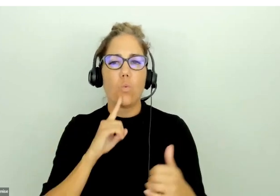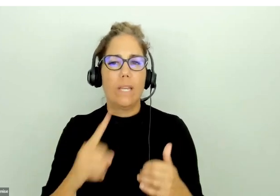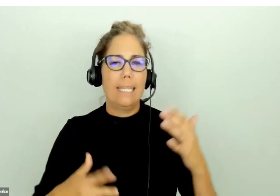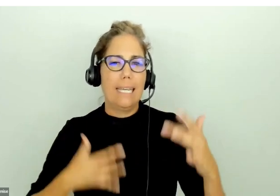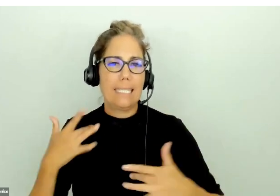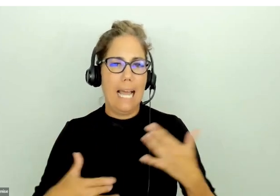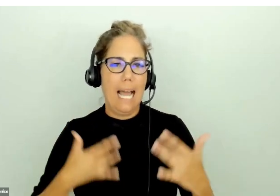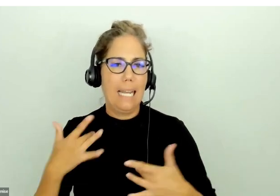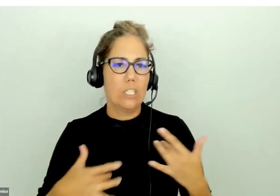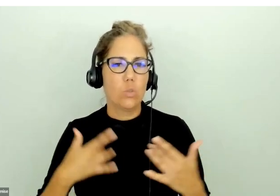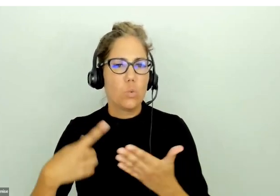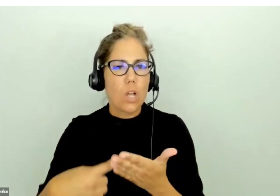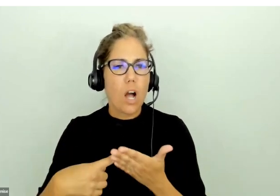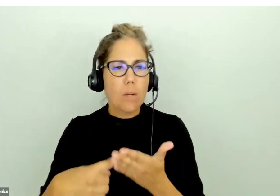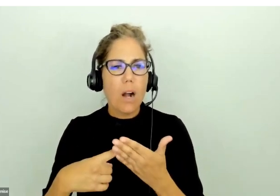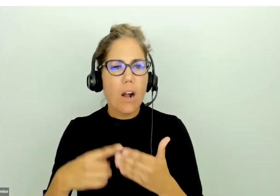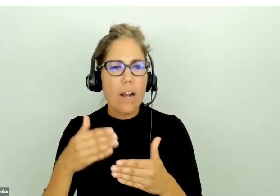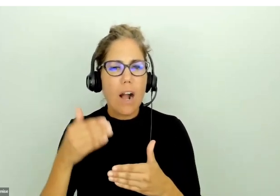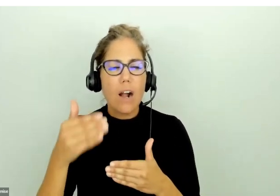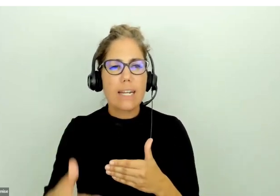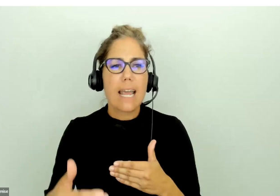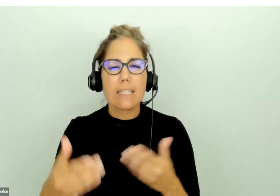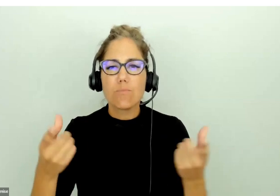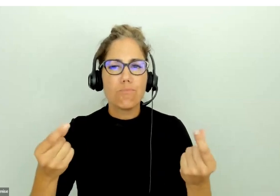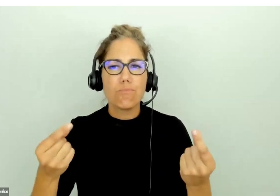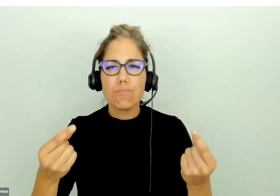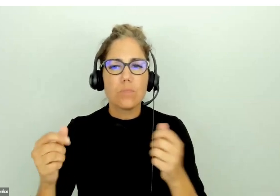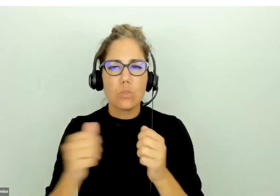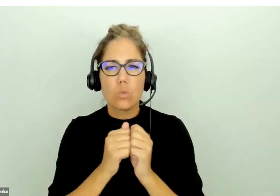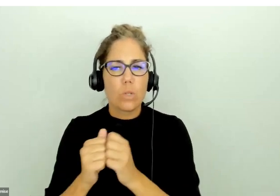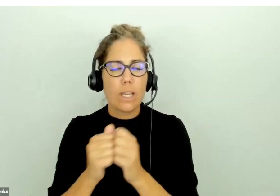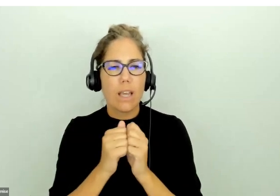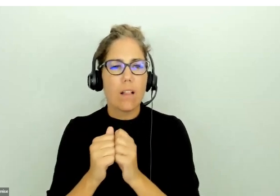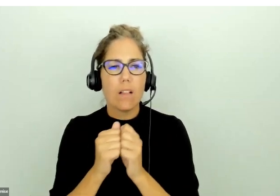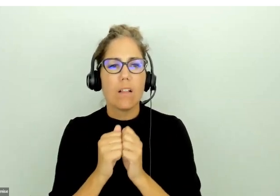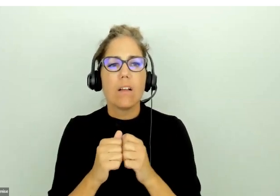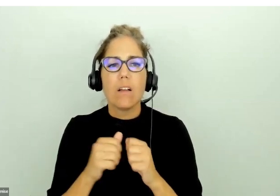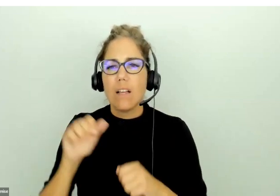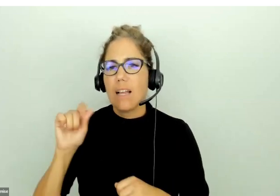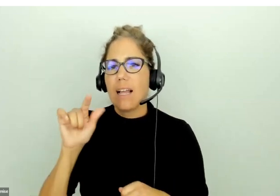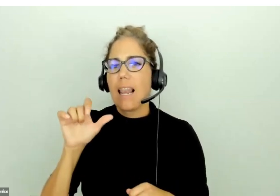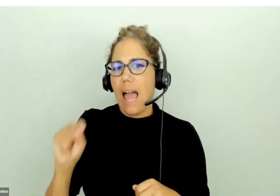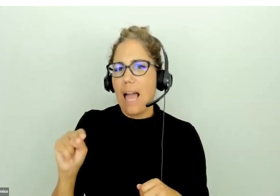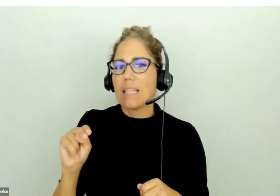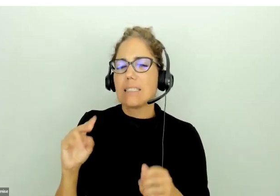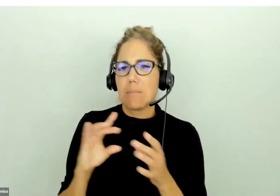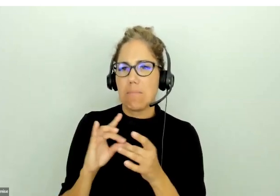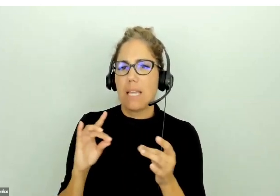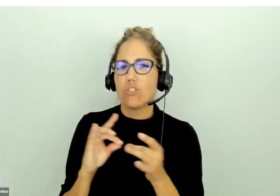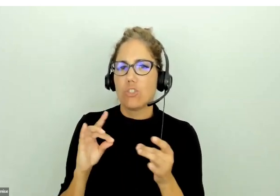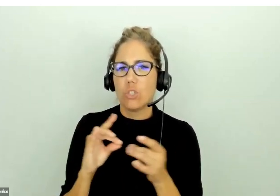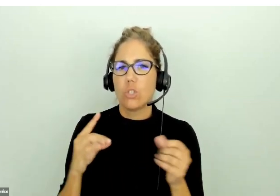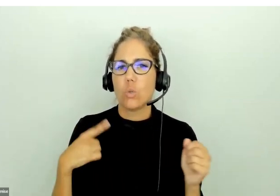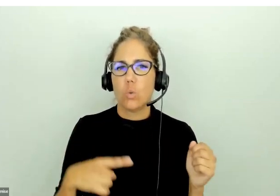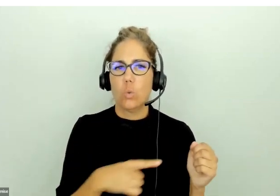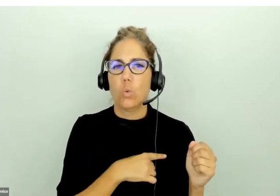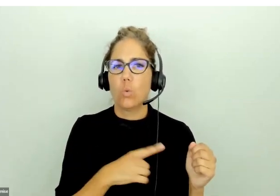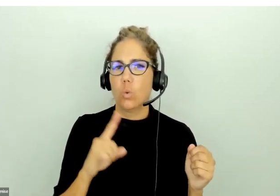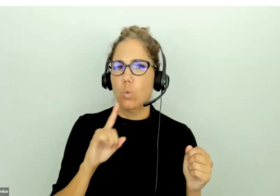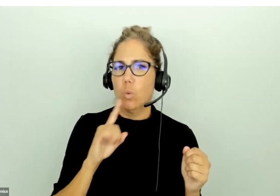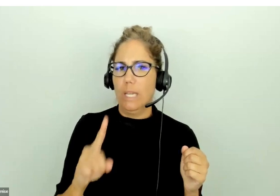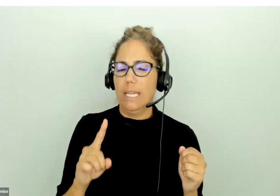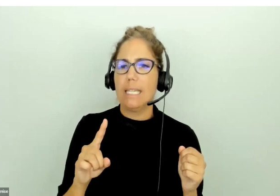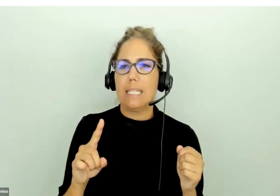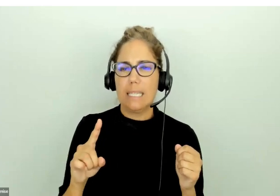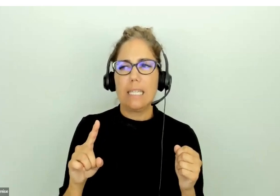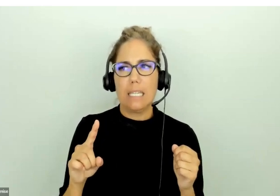to talk about our next steps together. As Allison mentioned, we are really looking